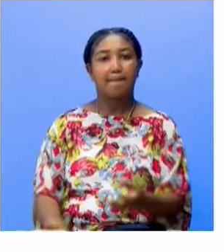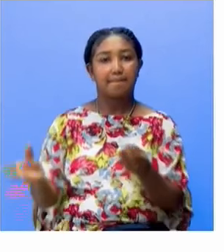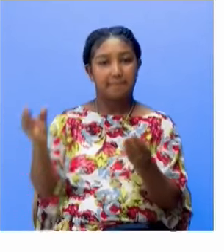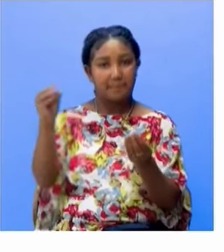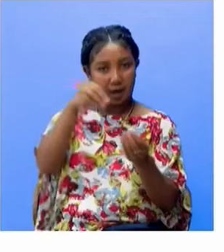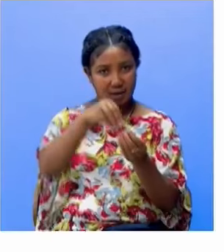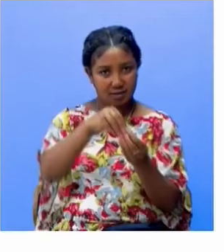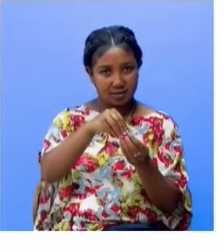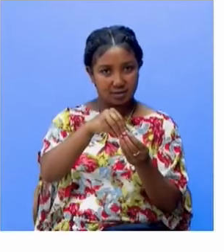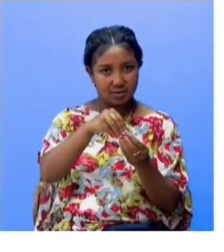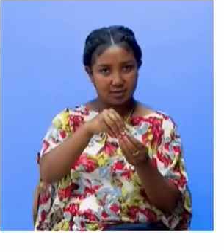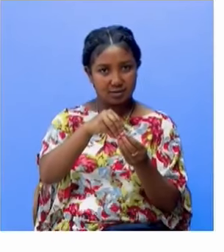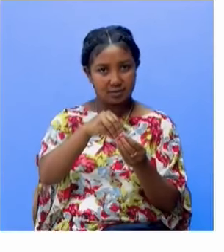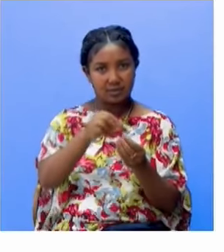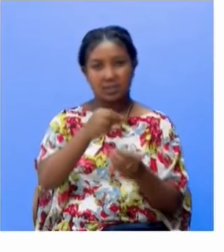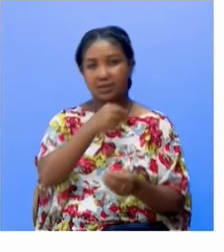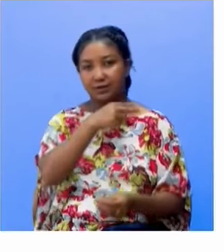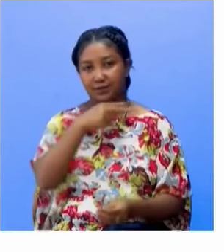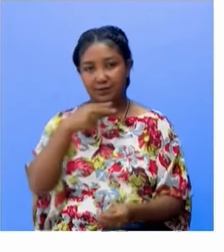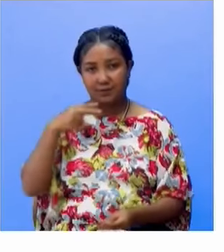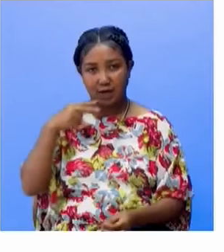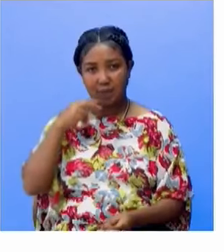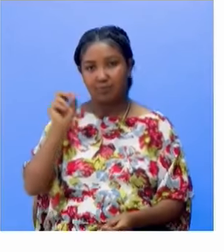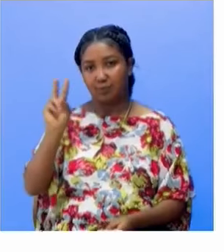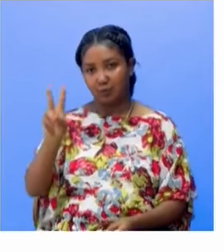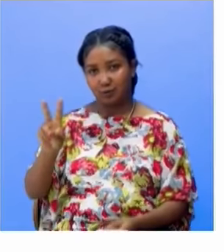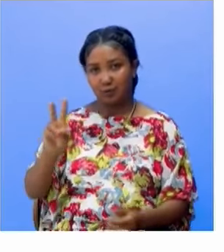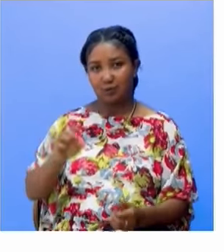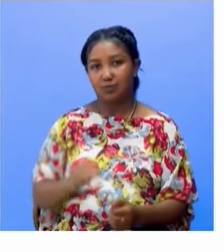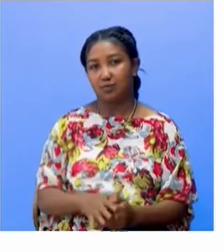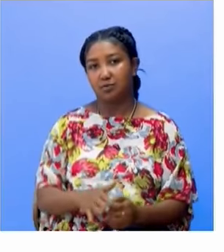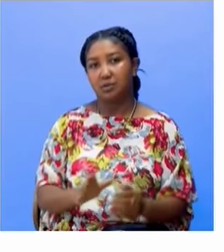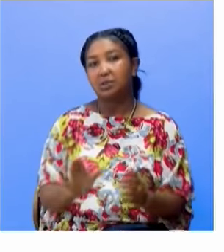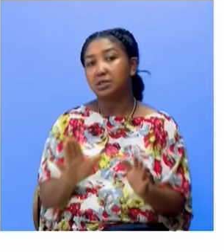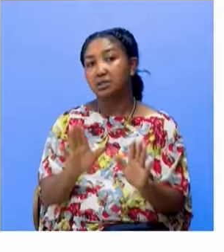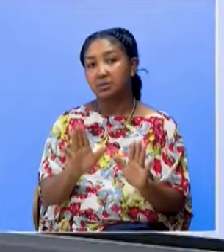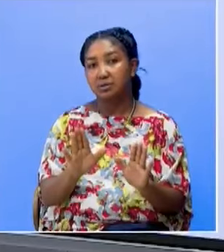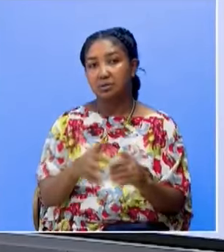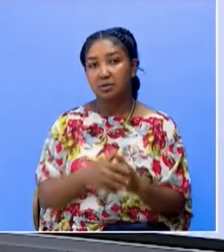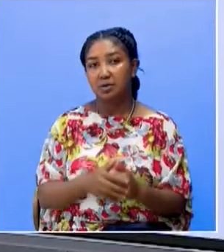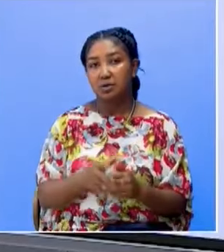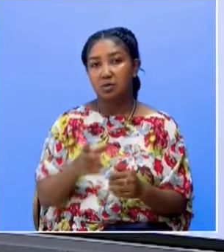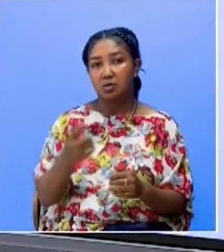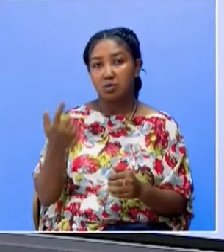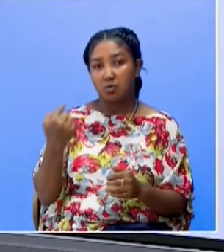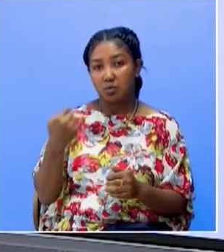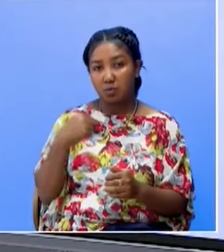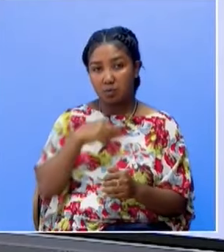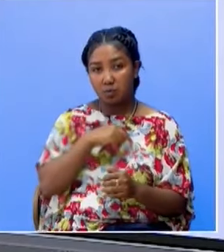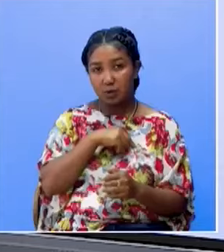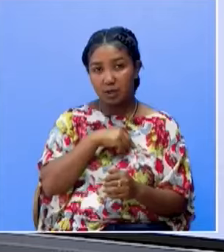plus verb 2. Just as we've